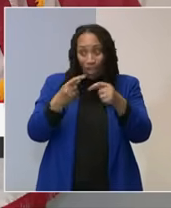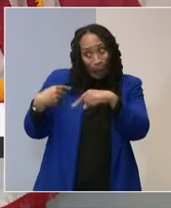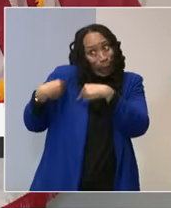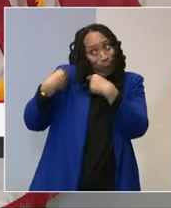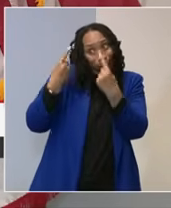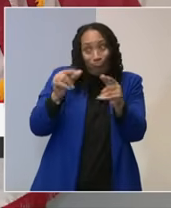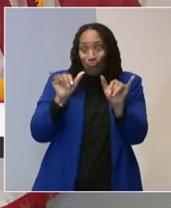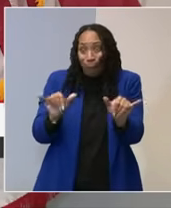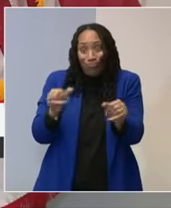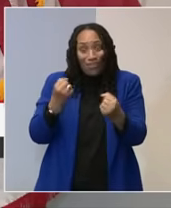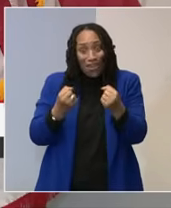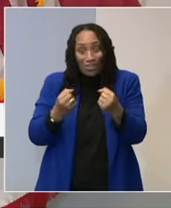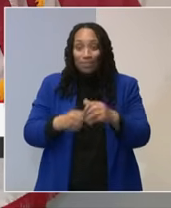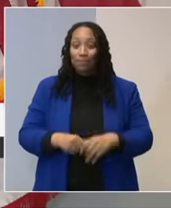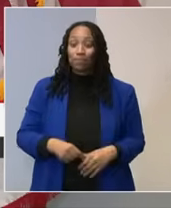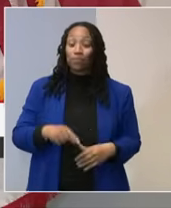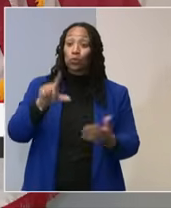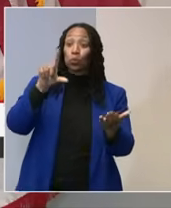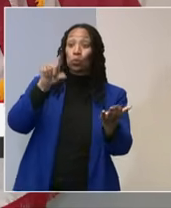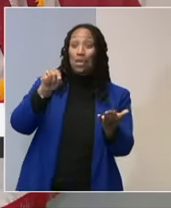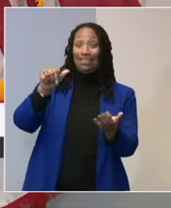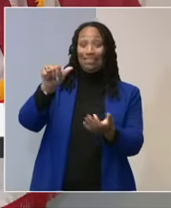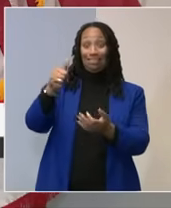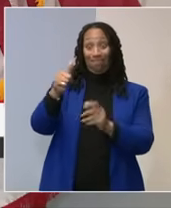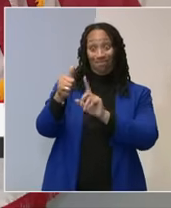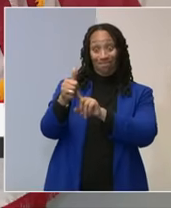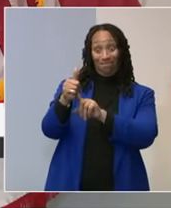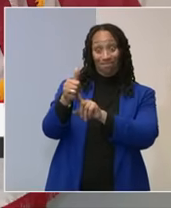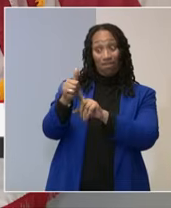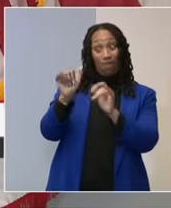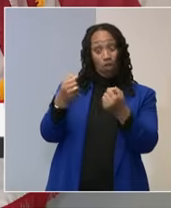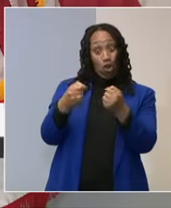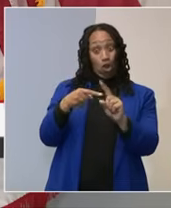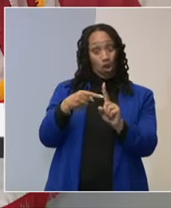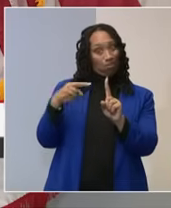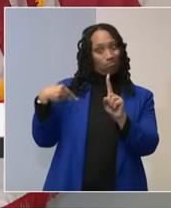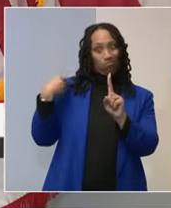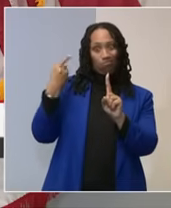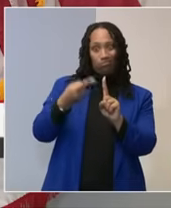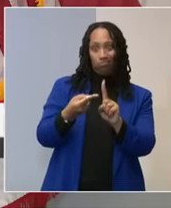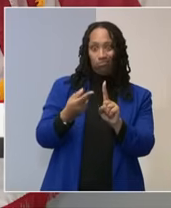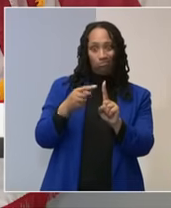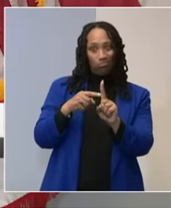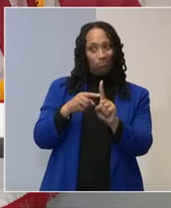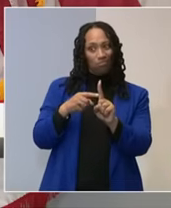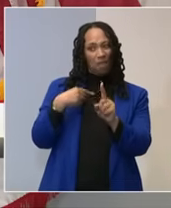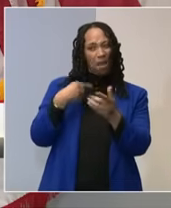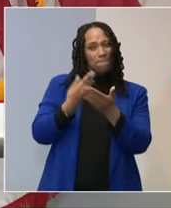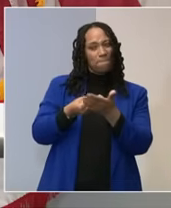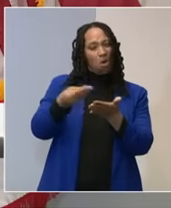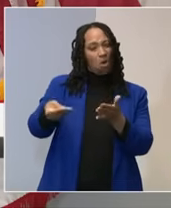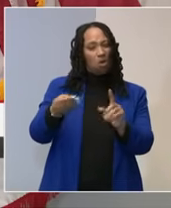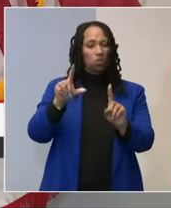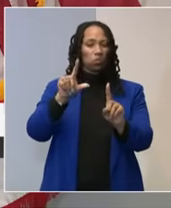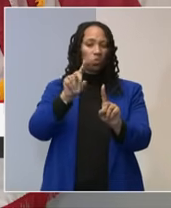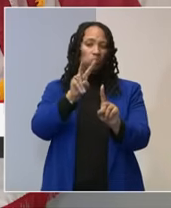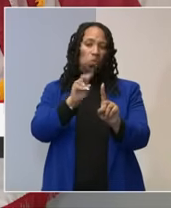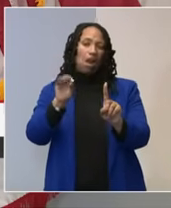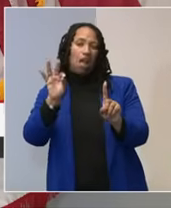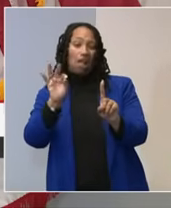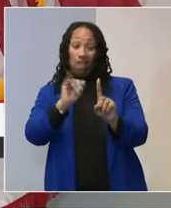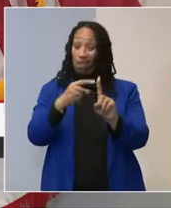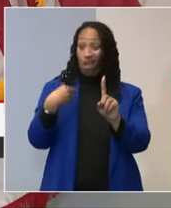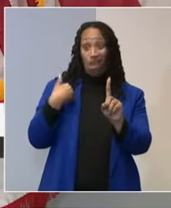2010 that I bought in 2009, and I plan to have it another 10 years. Can we see you